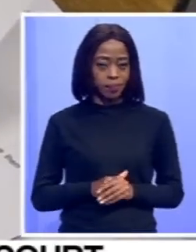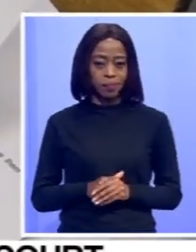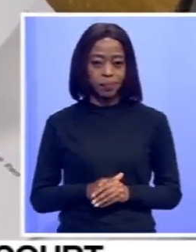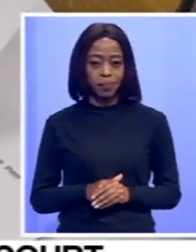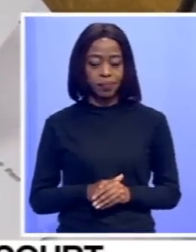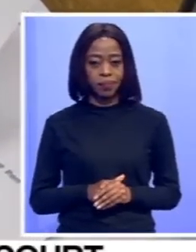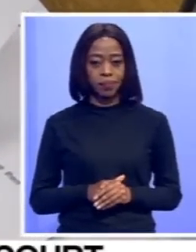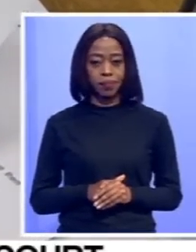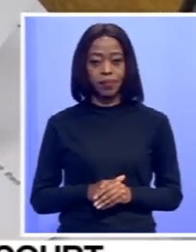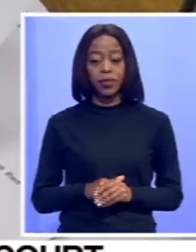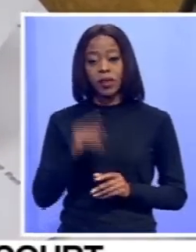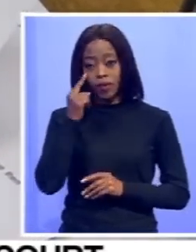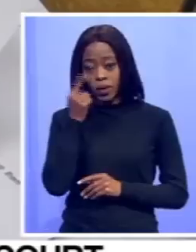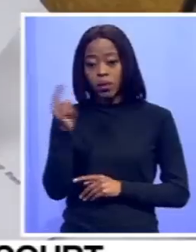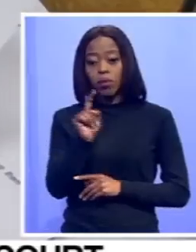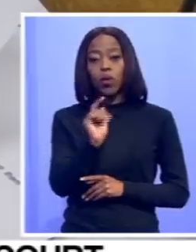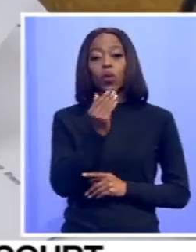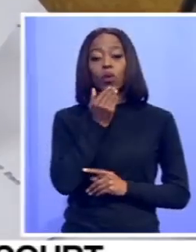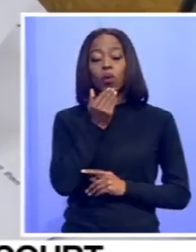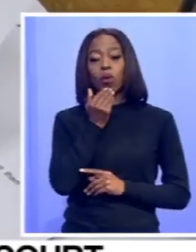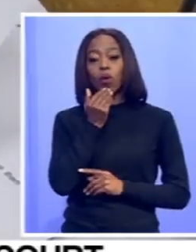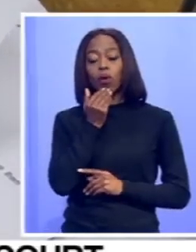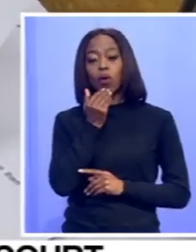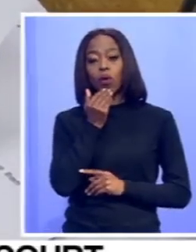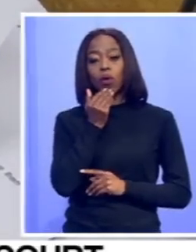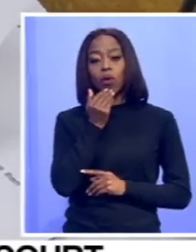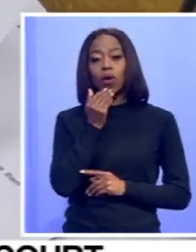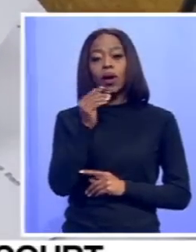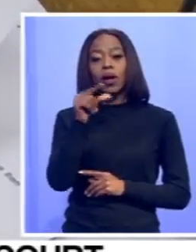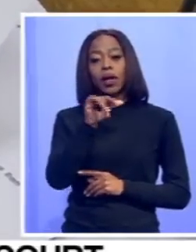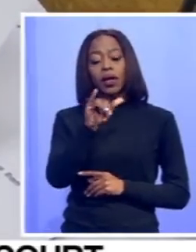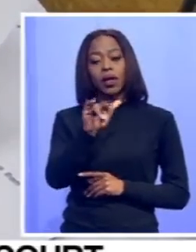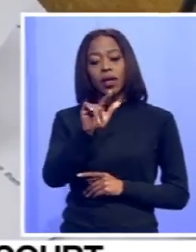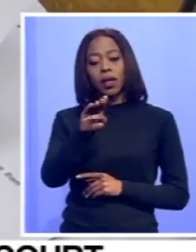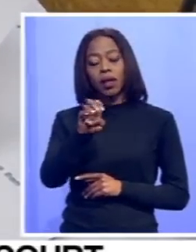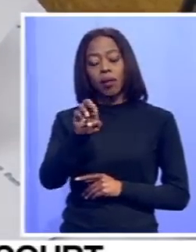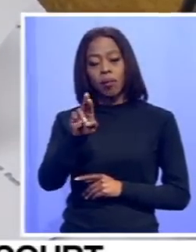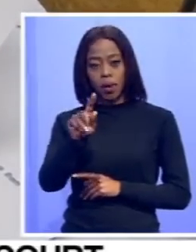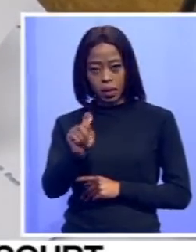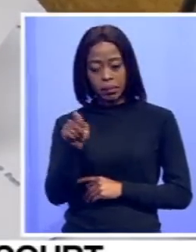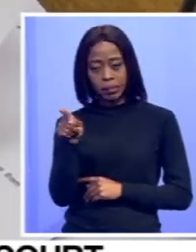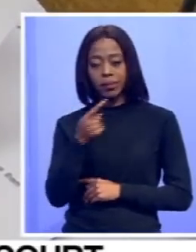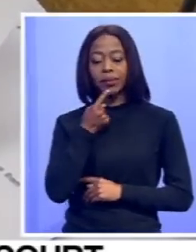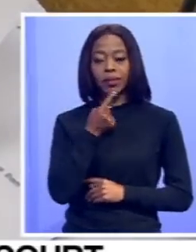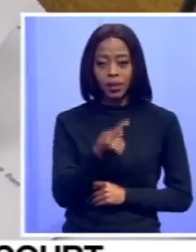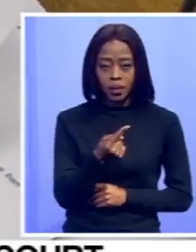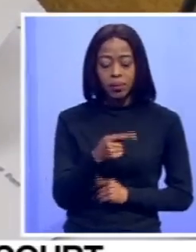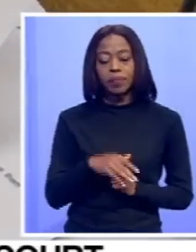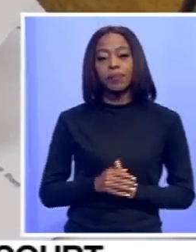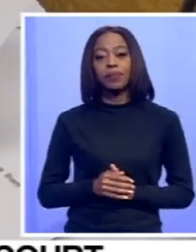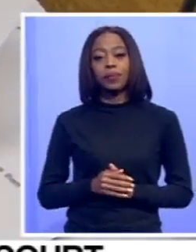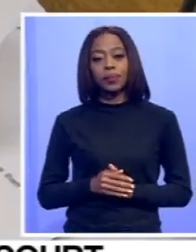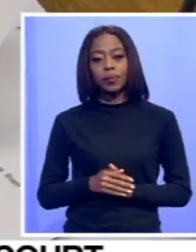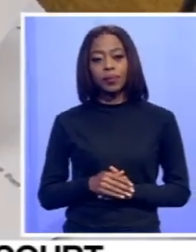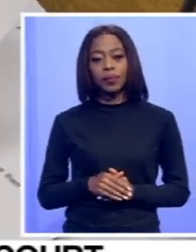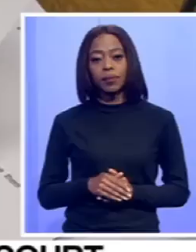next eyewitness called by the state was Staff Sergeant Gilbert Moleleki Mapisa. He testified that, sub 1,